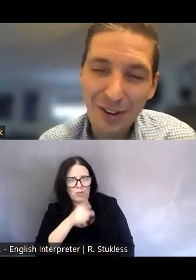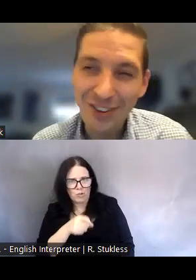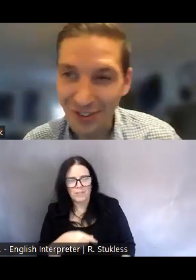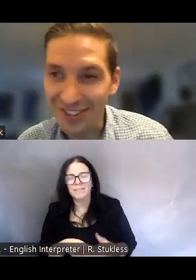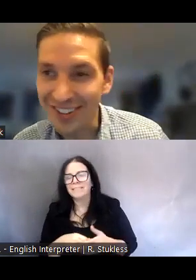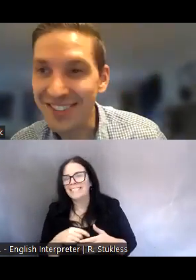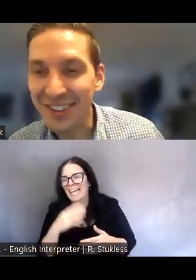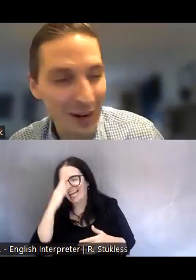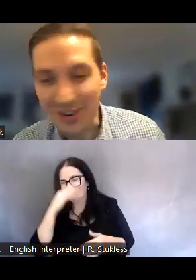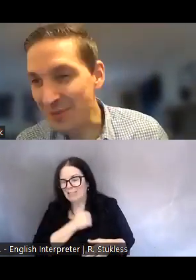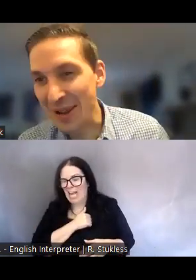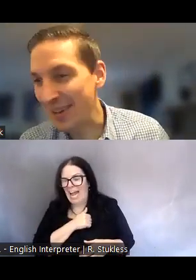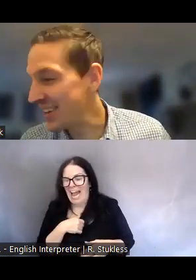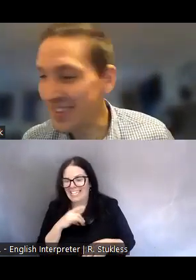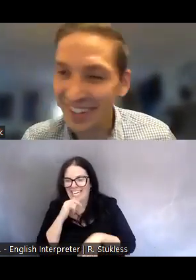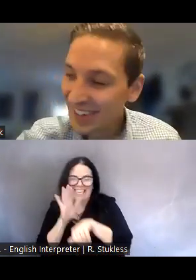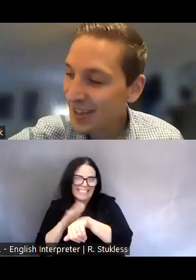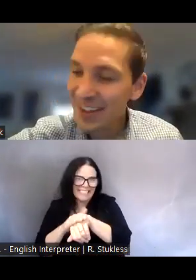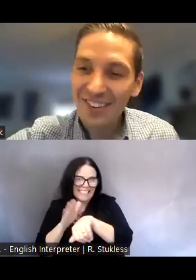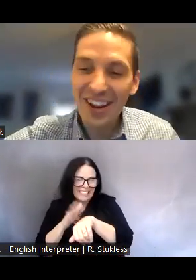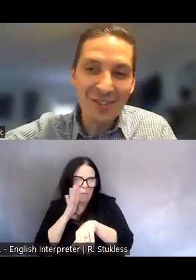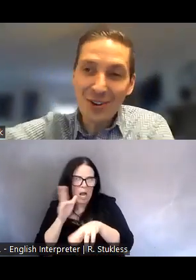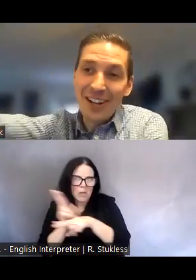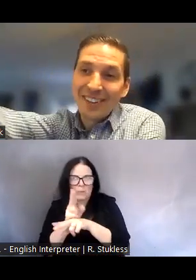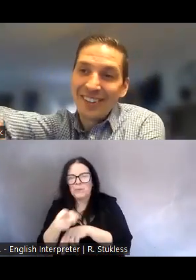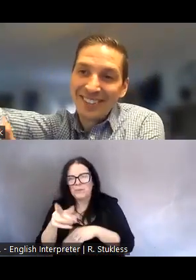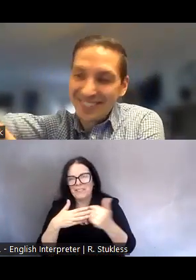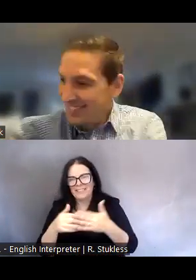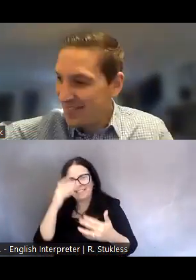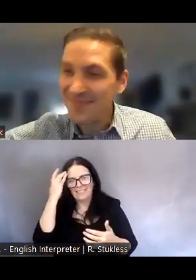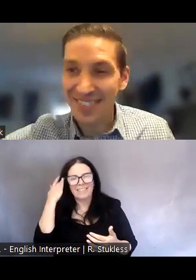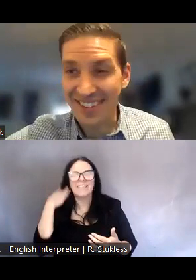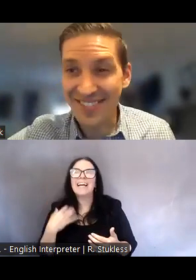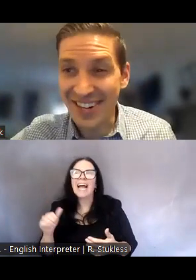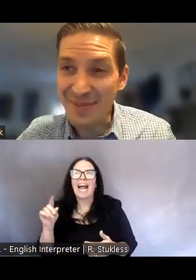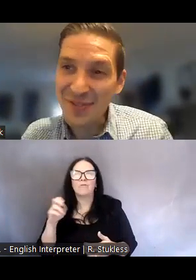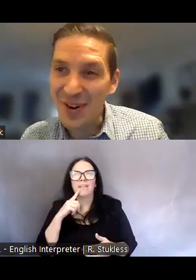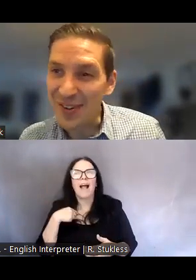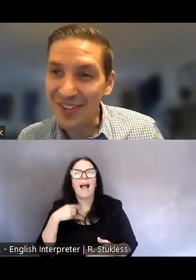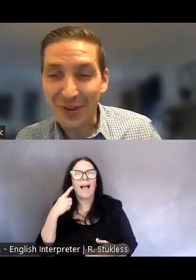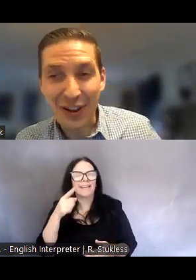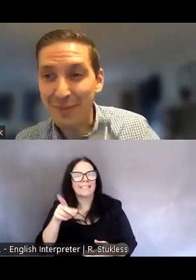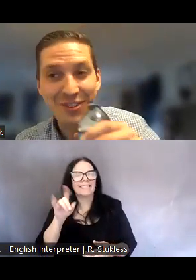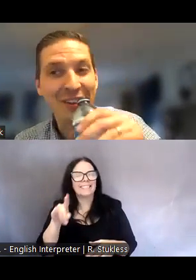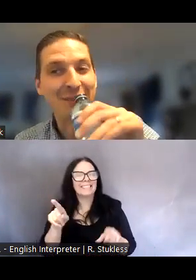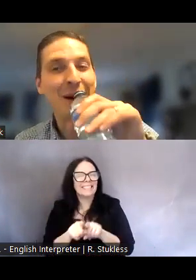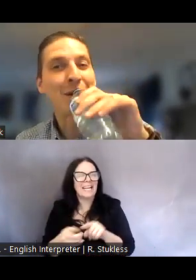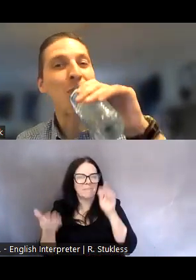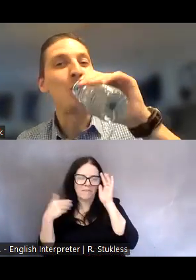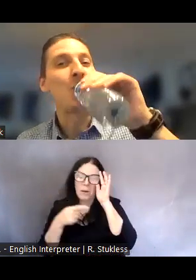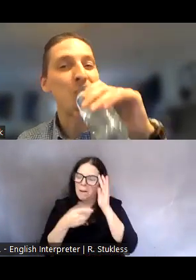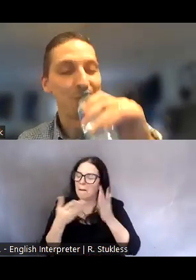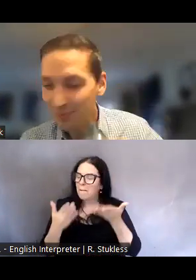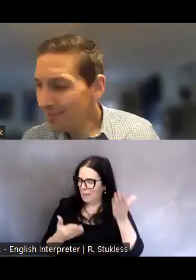spot. I probably should have told you I was going to do this, but I knew you'd be able to. So Andrea, I think you've done this before in our I've done it before once or presentations. twice, put you on the